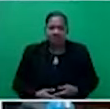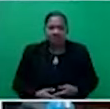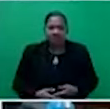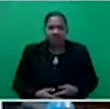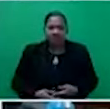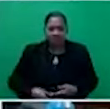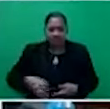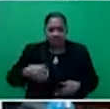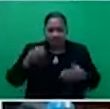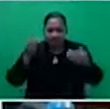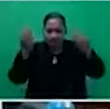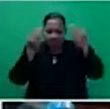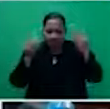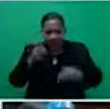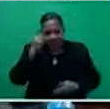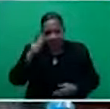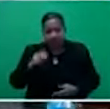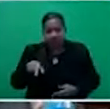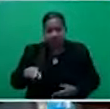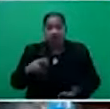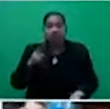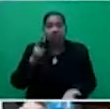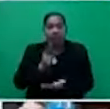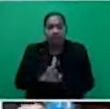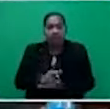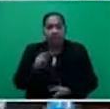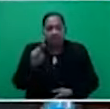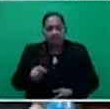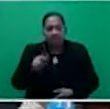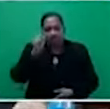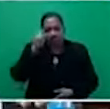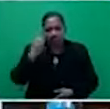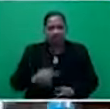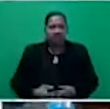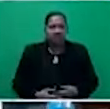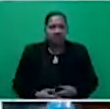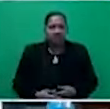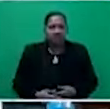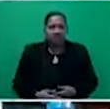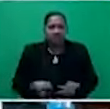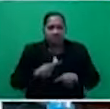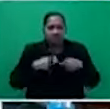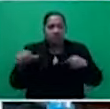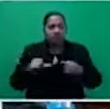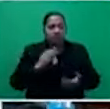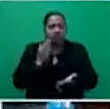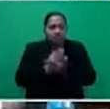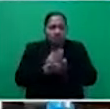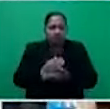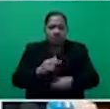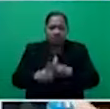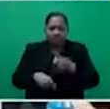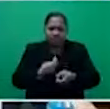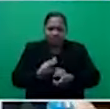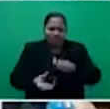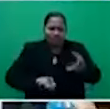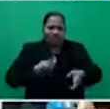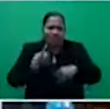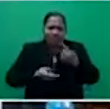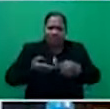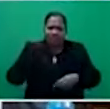sir, so these are the realities that they need to understand. Let's shed ourselves of all this nonsense about the past. This